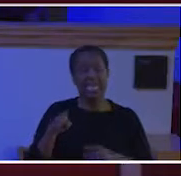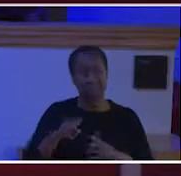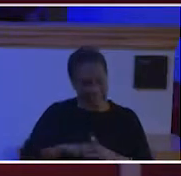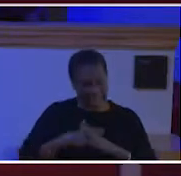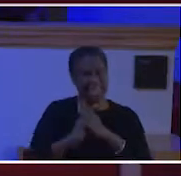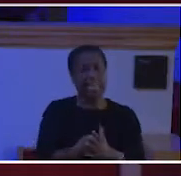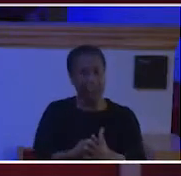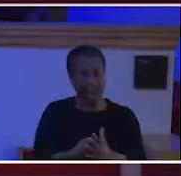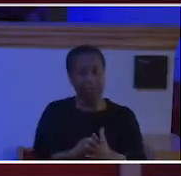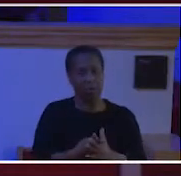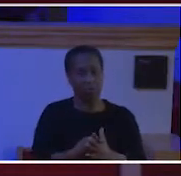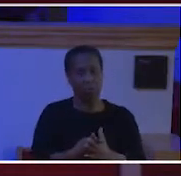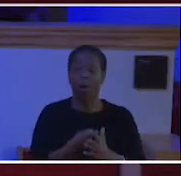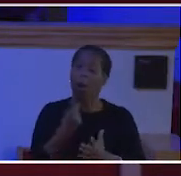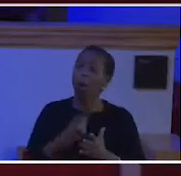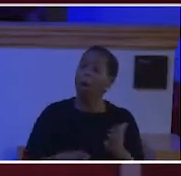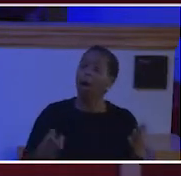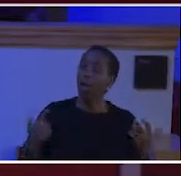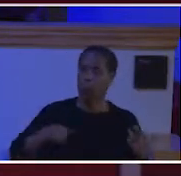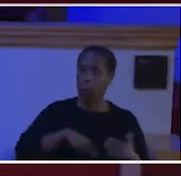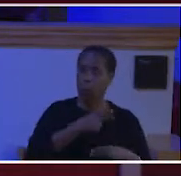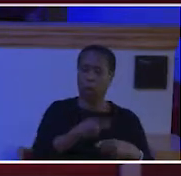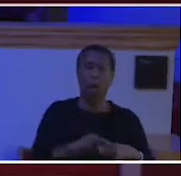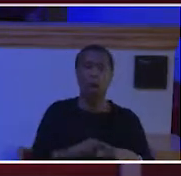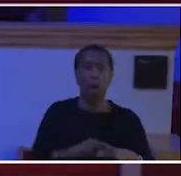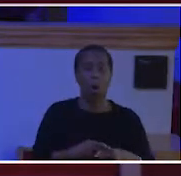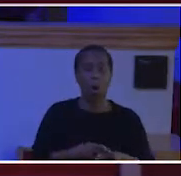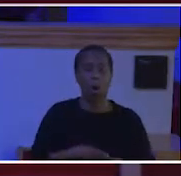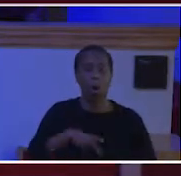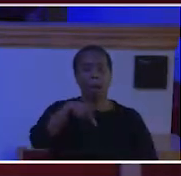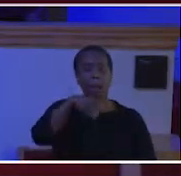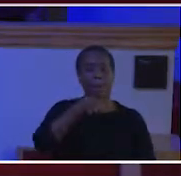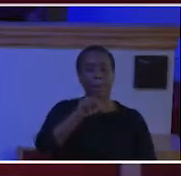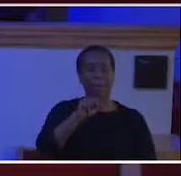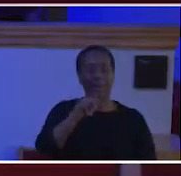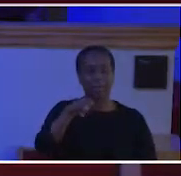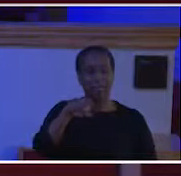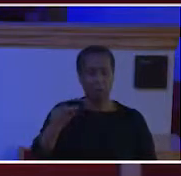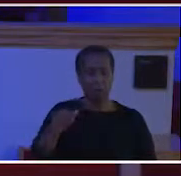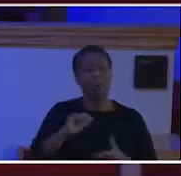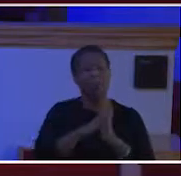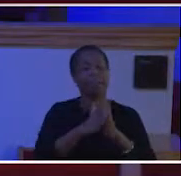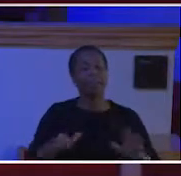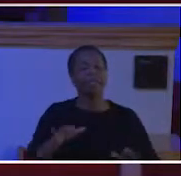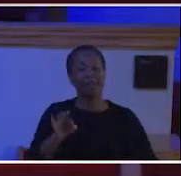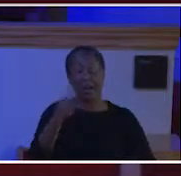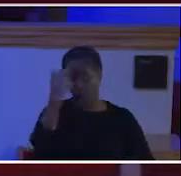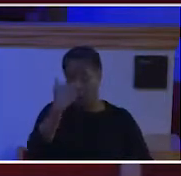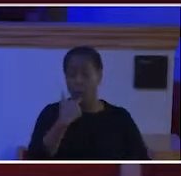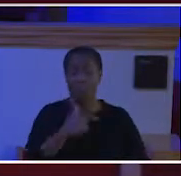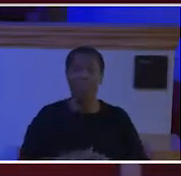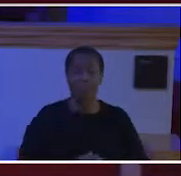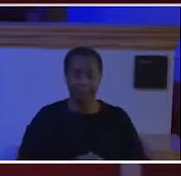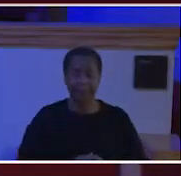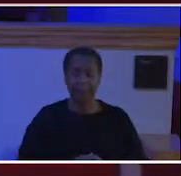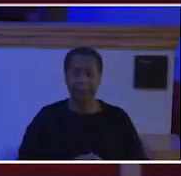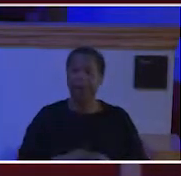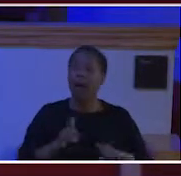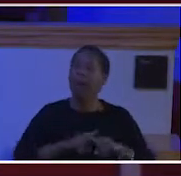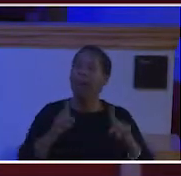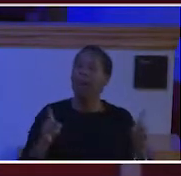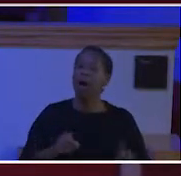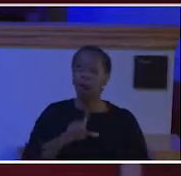initiator of what is known as the Pax Romana, the peace of Rome. But